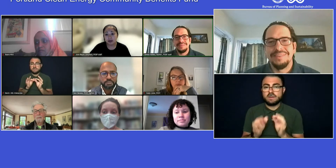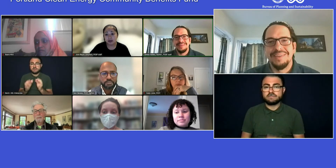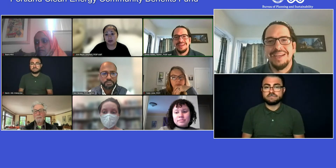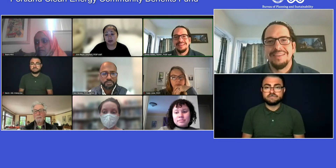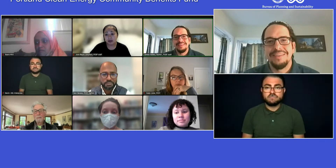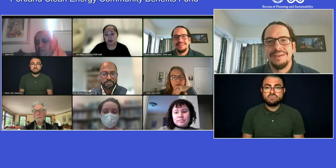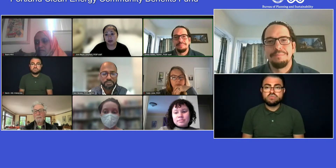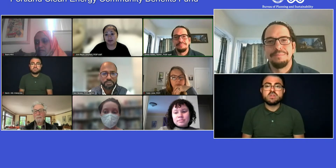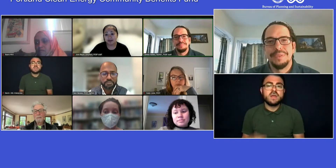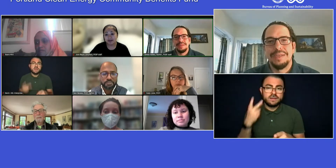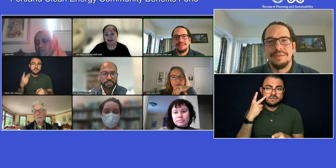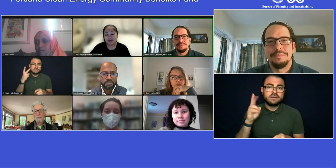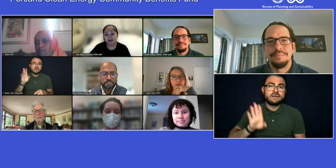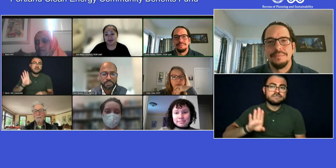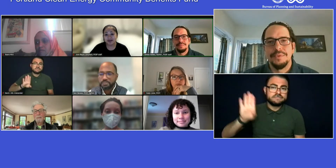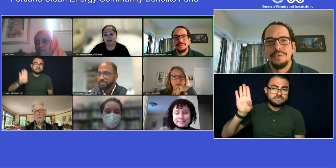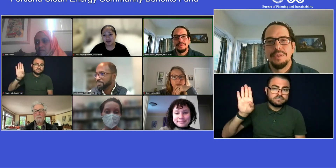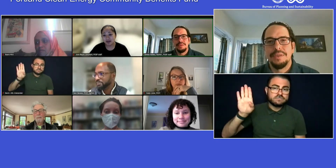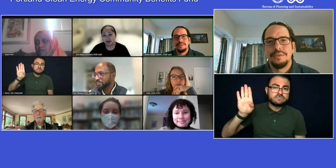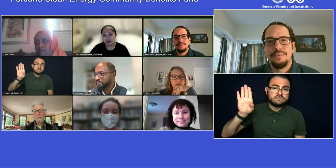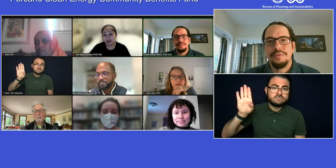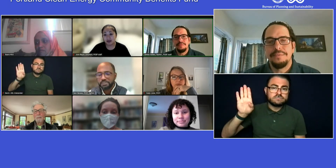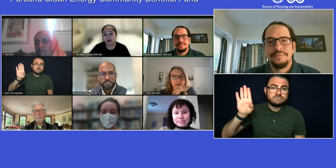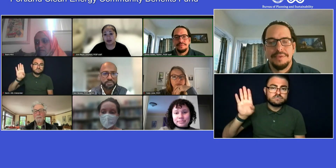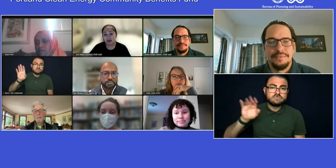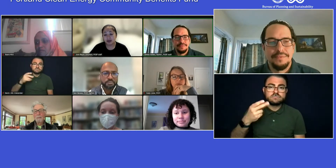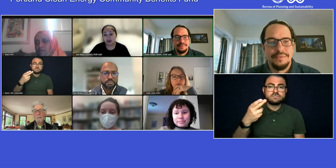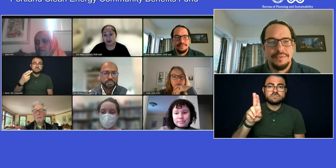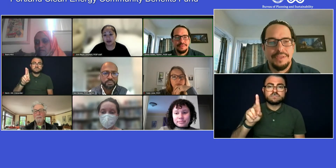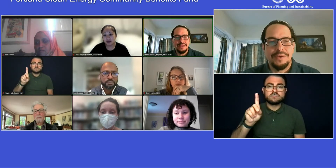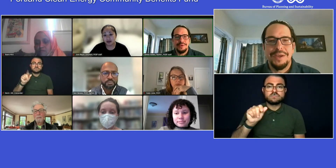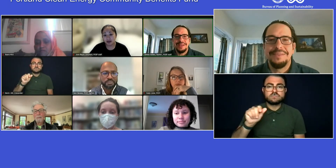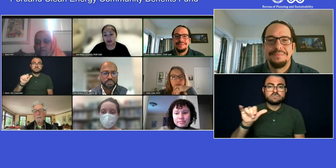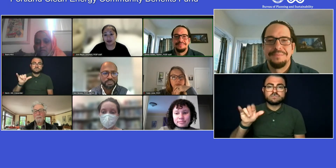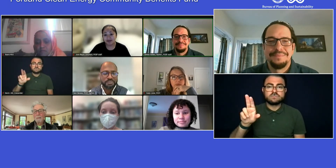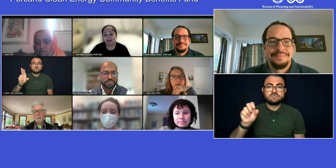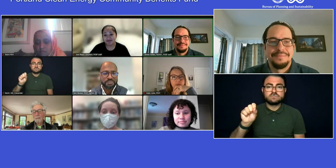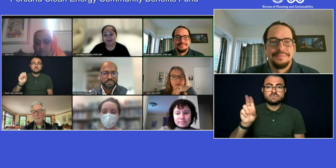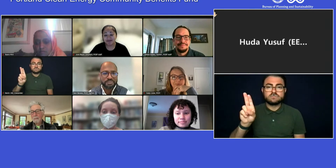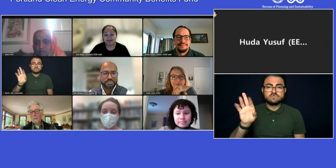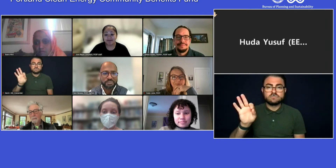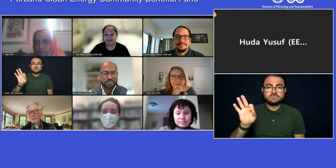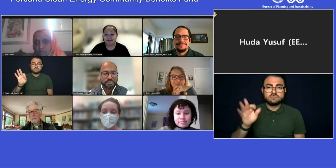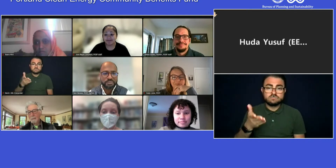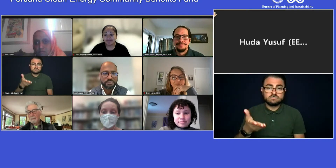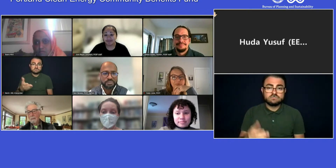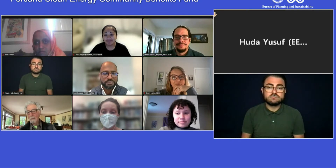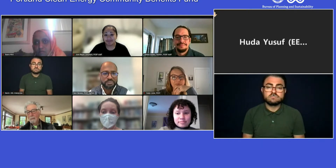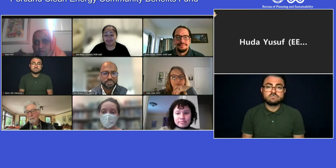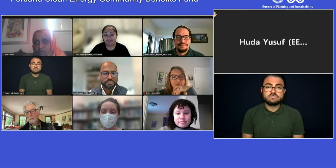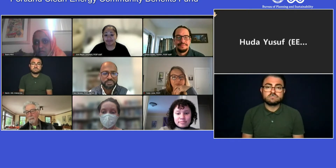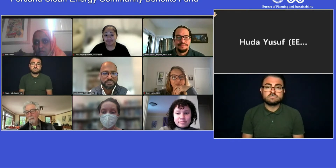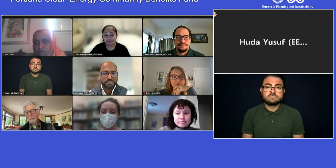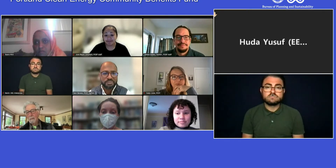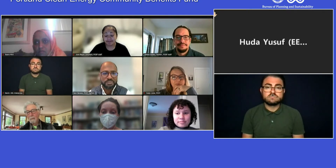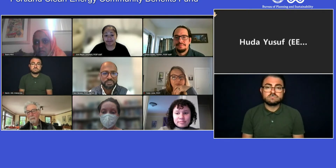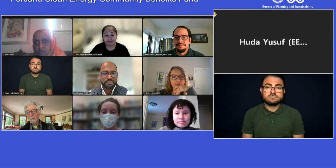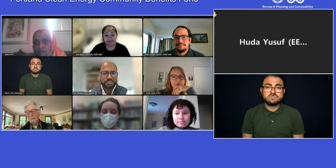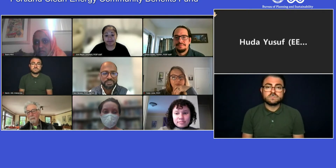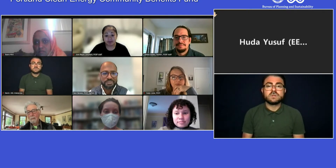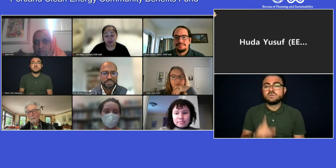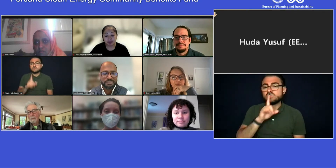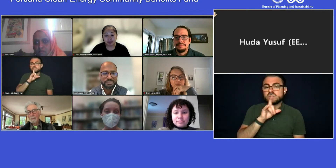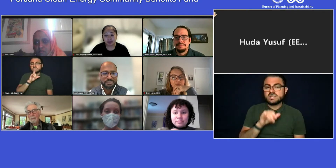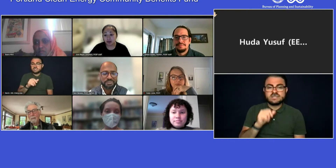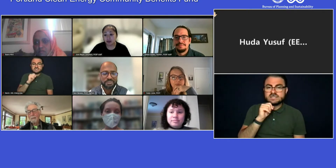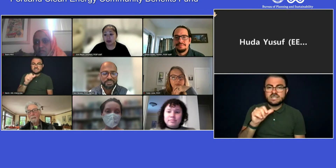do have a hand up. Huda Yusuf. Yeah, go ahead. Yeah, actually, it's not a question, it's